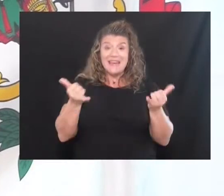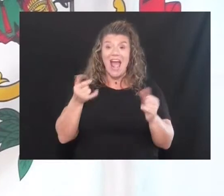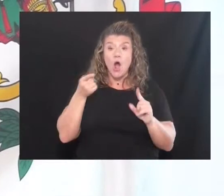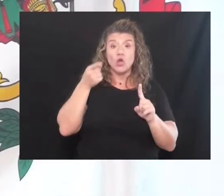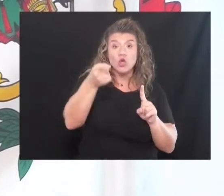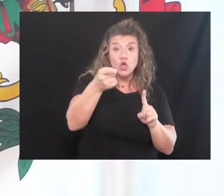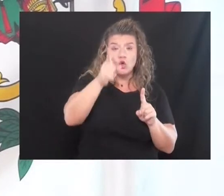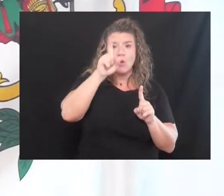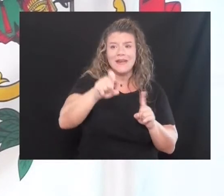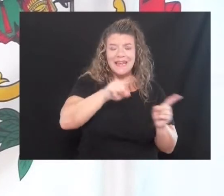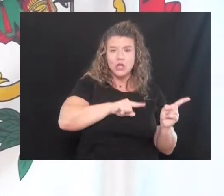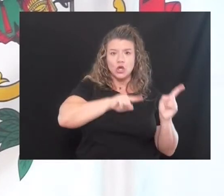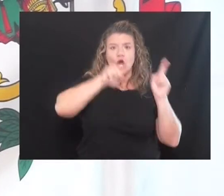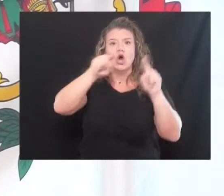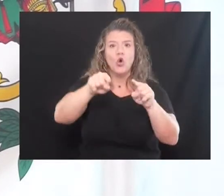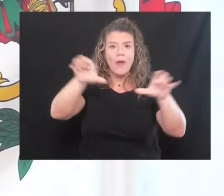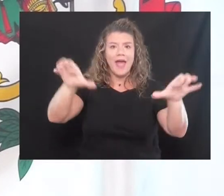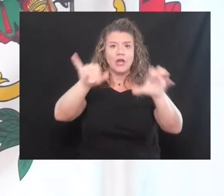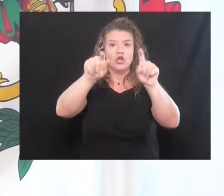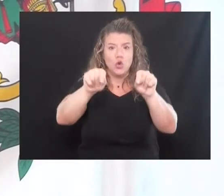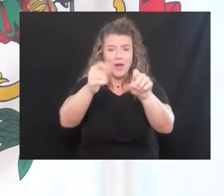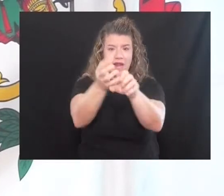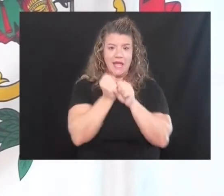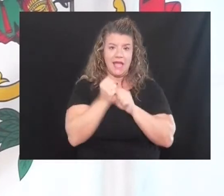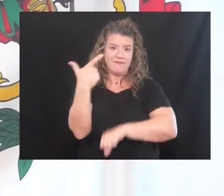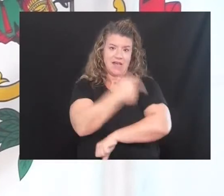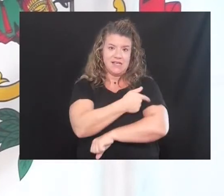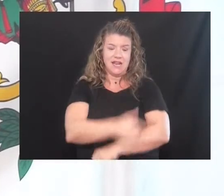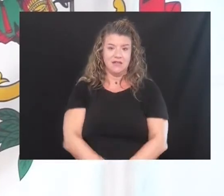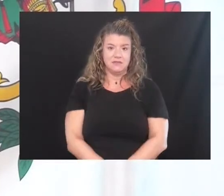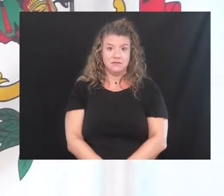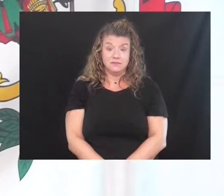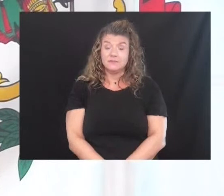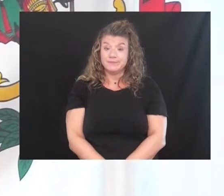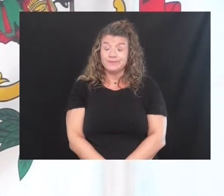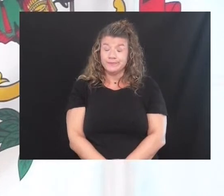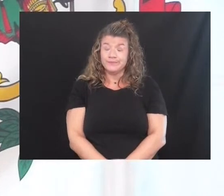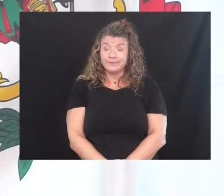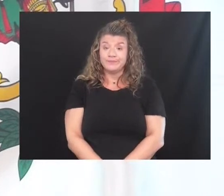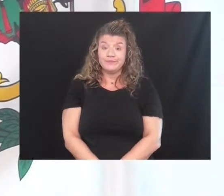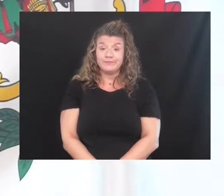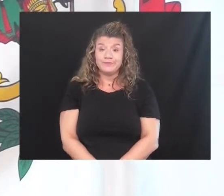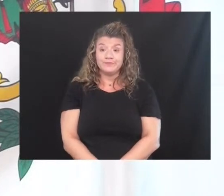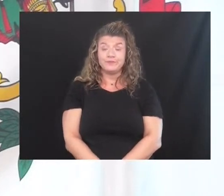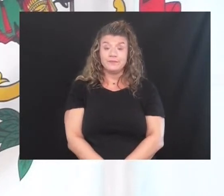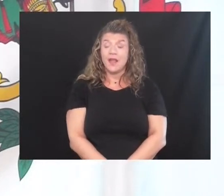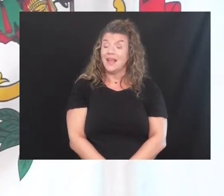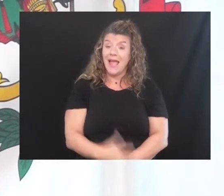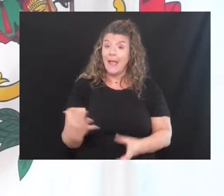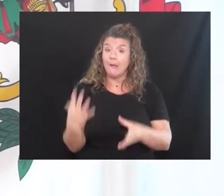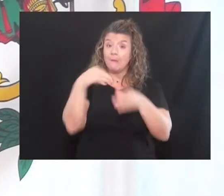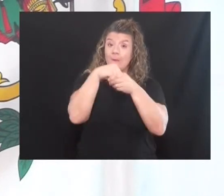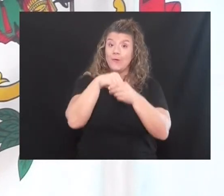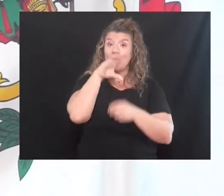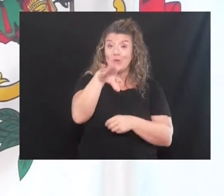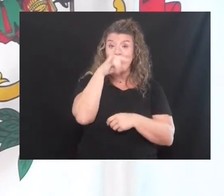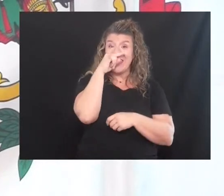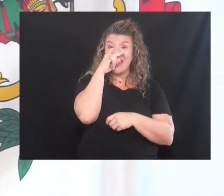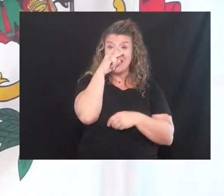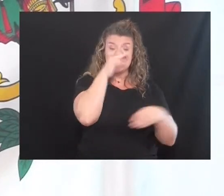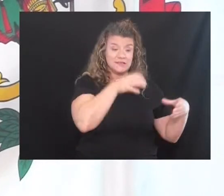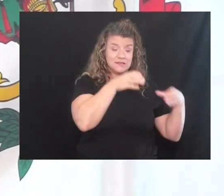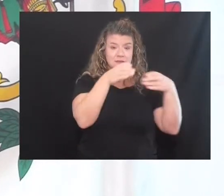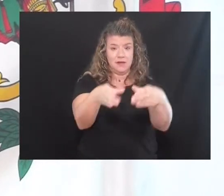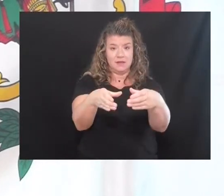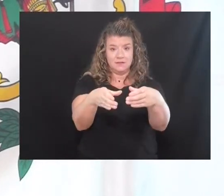to run to the fire and get vaccinated. And your kids need to run to the fire with you taking